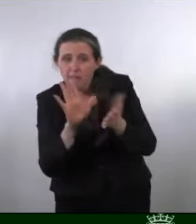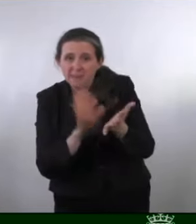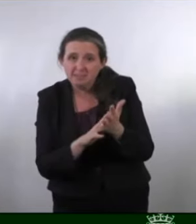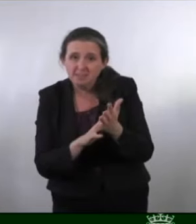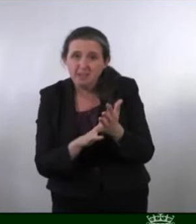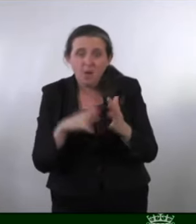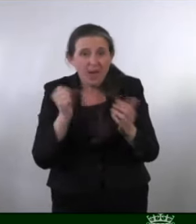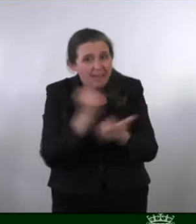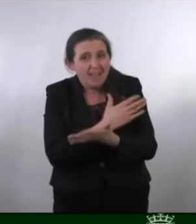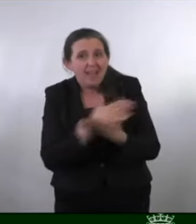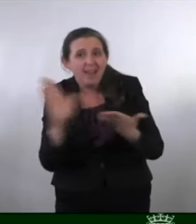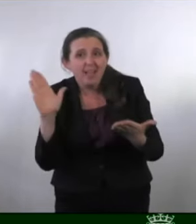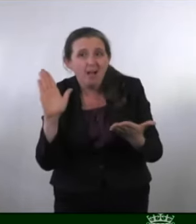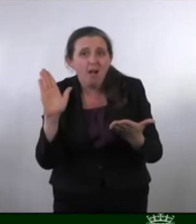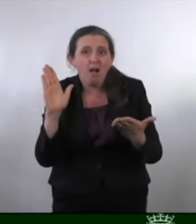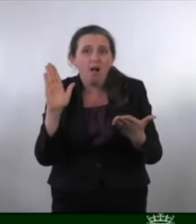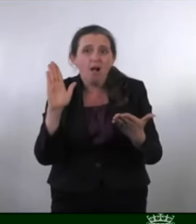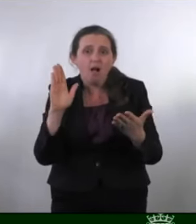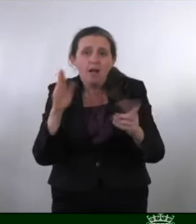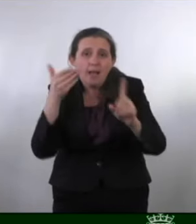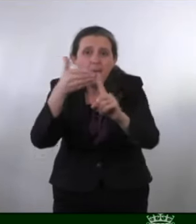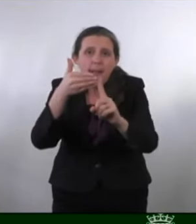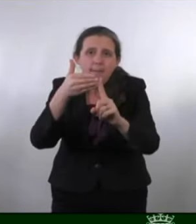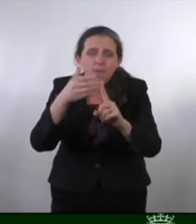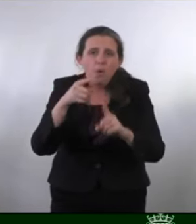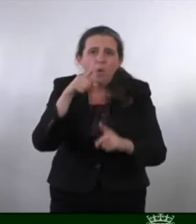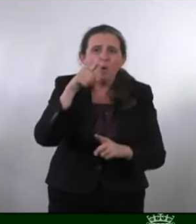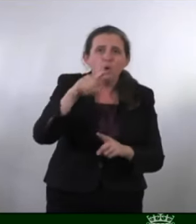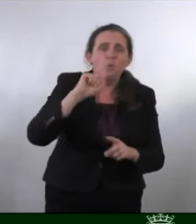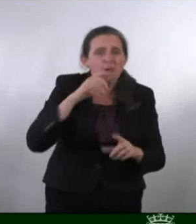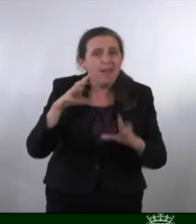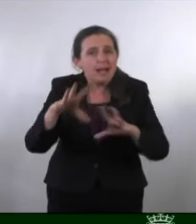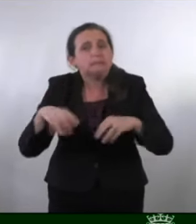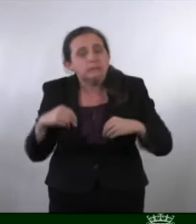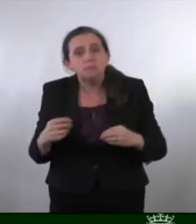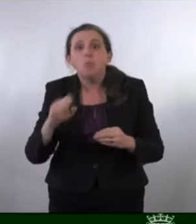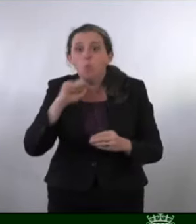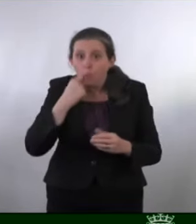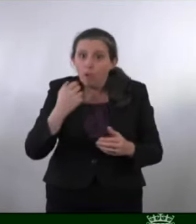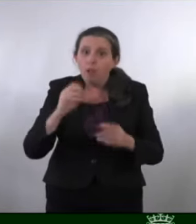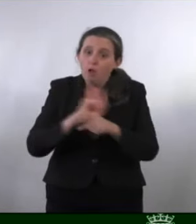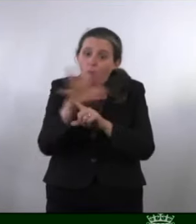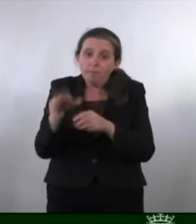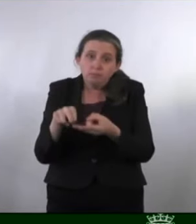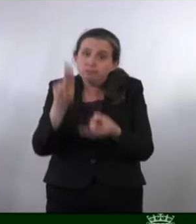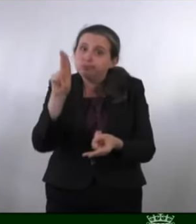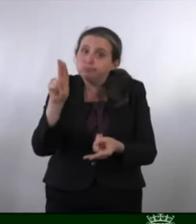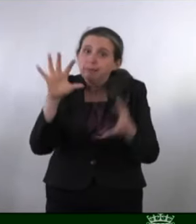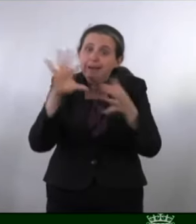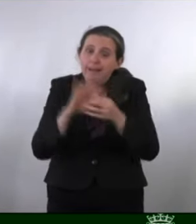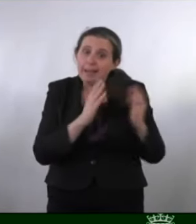a certain level of risk through household mixing? Prime Minister.